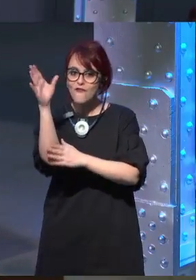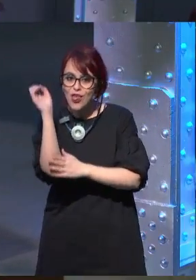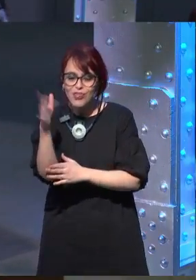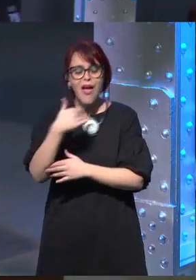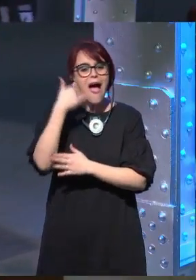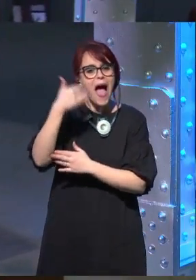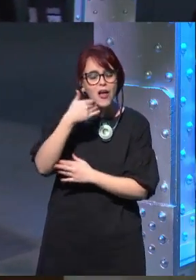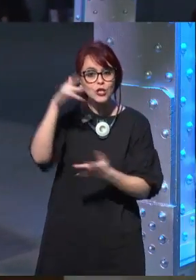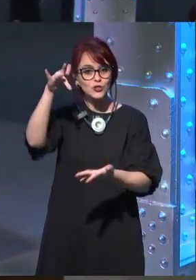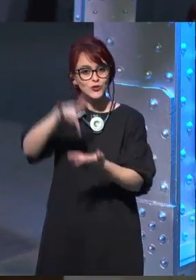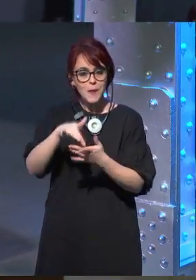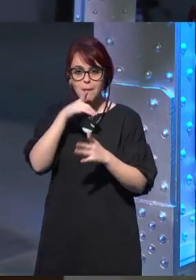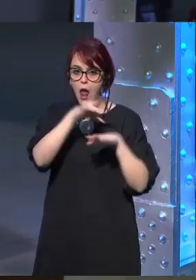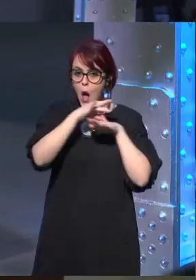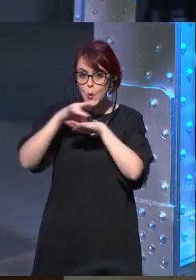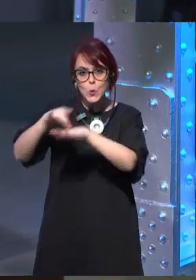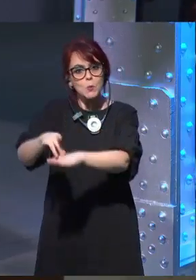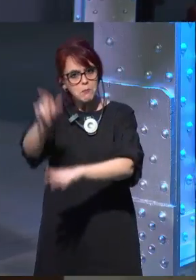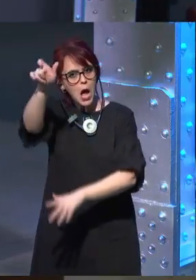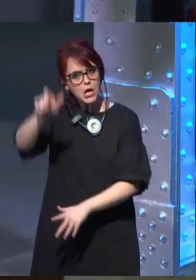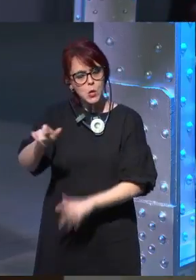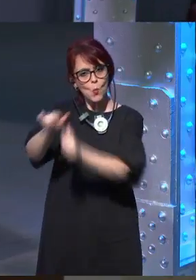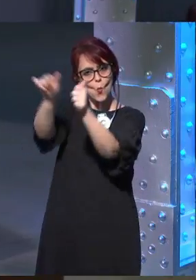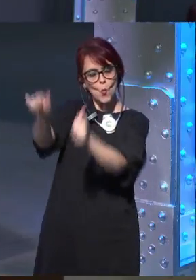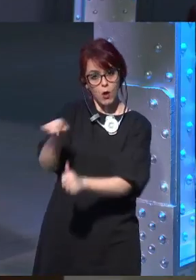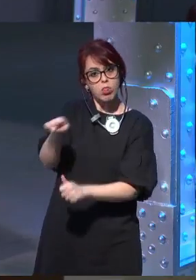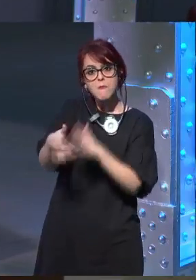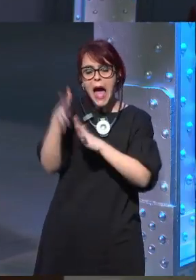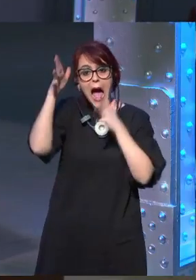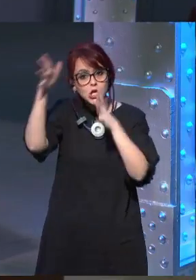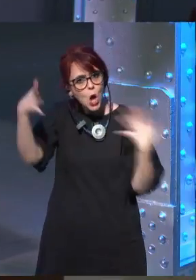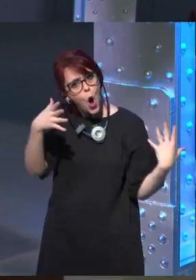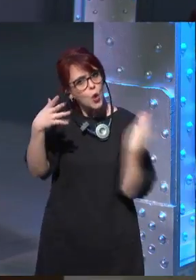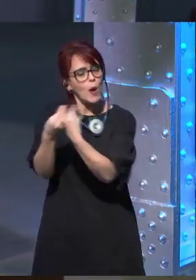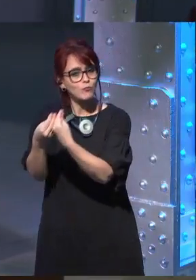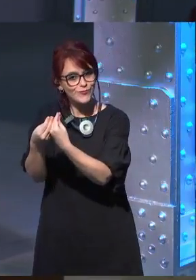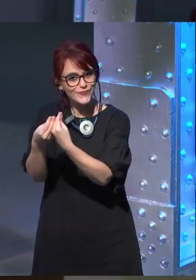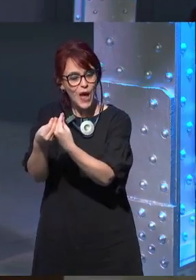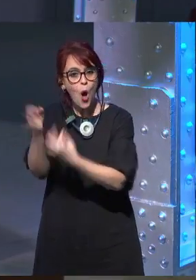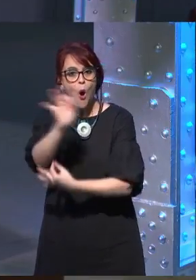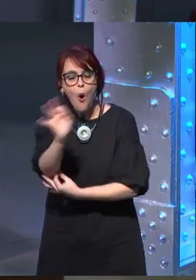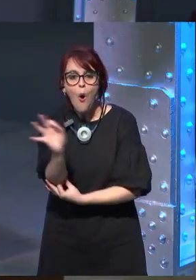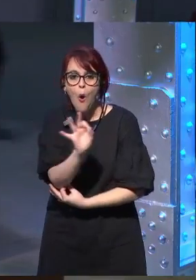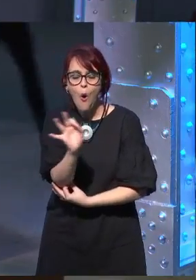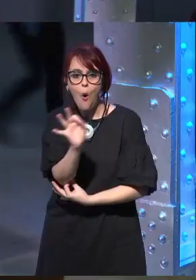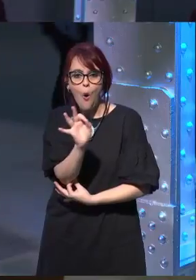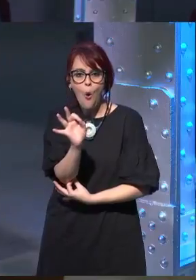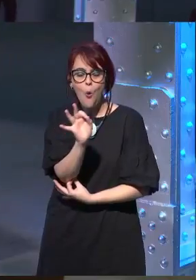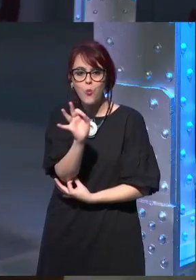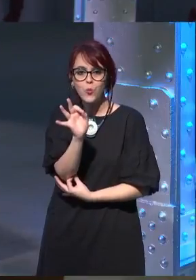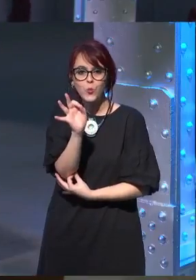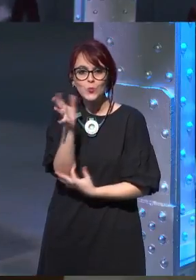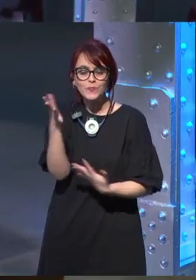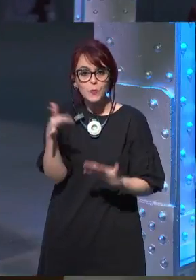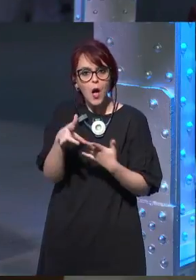up? Will they say, yeah, you know what? You and I should really go to this thing together. Or yeah, I have somebody perfect for